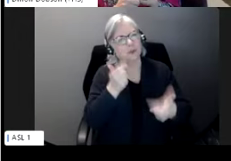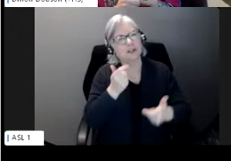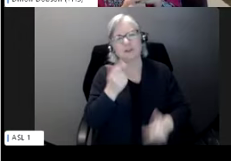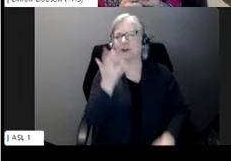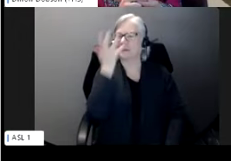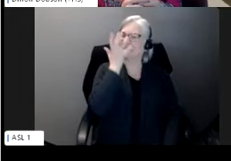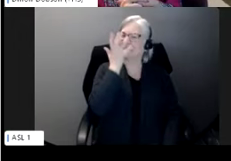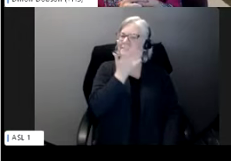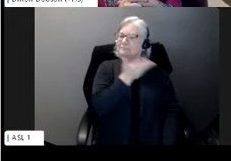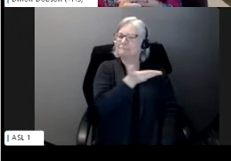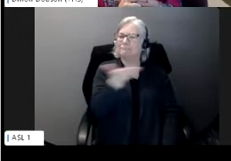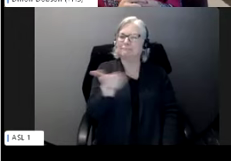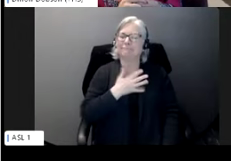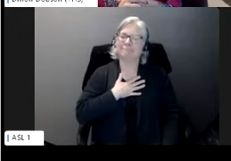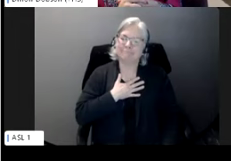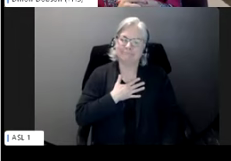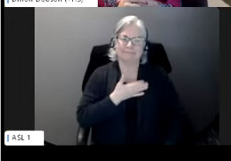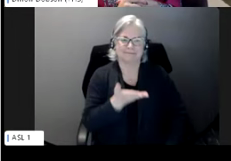beauties.